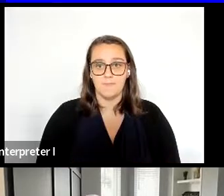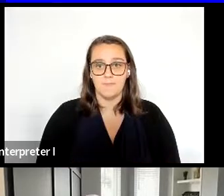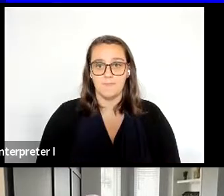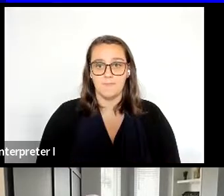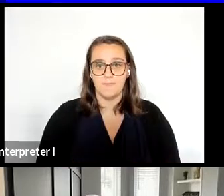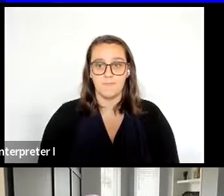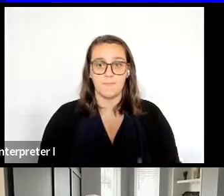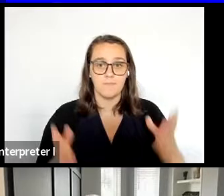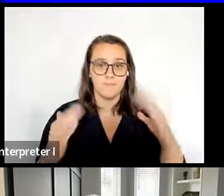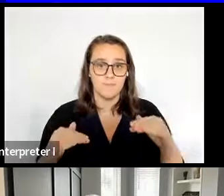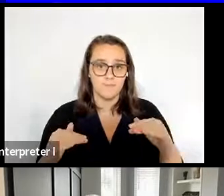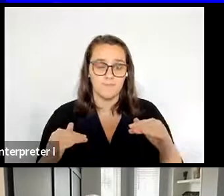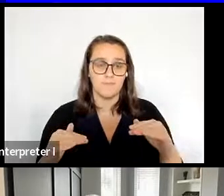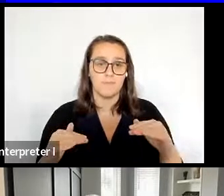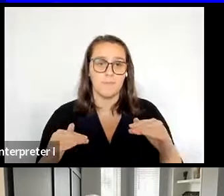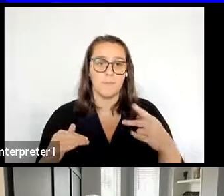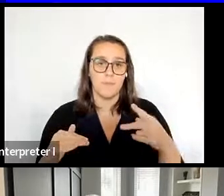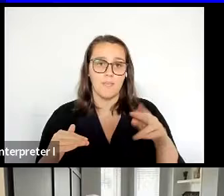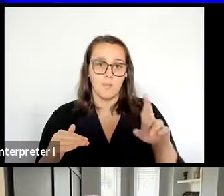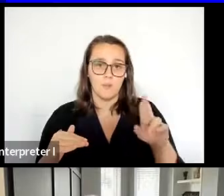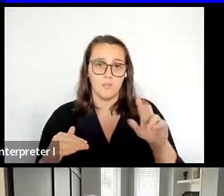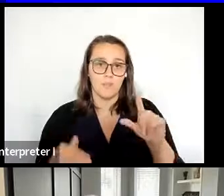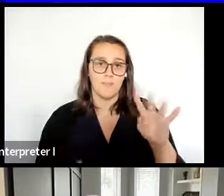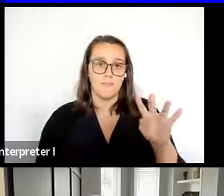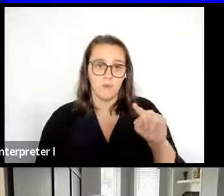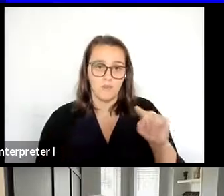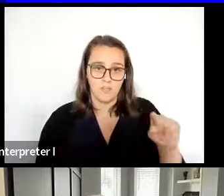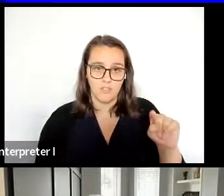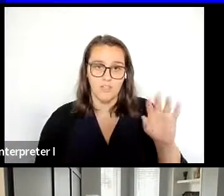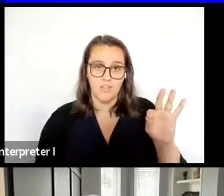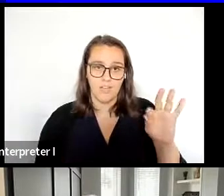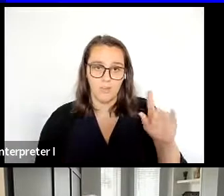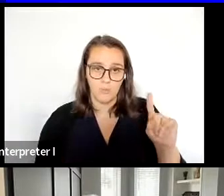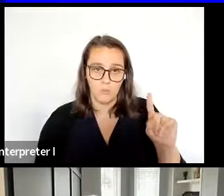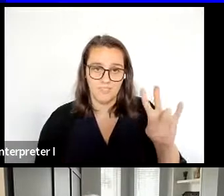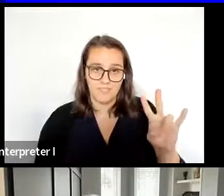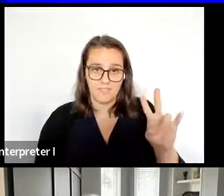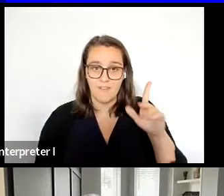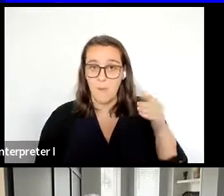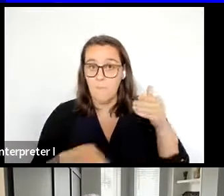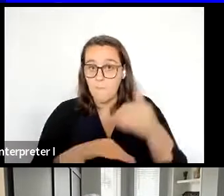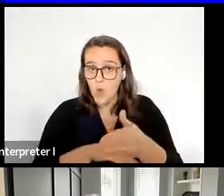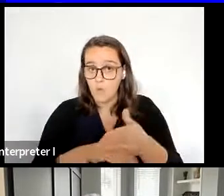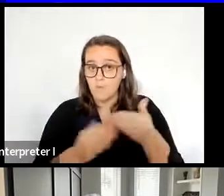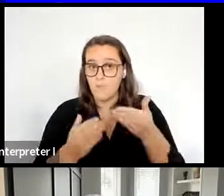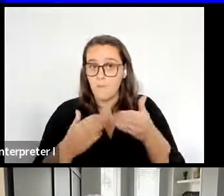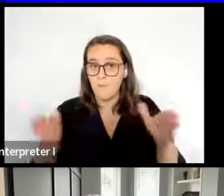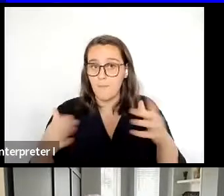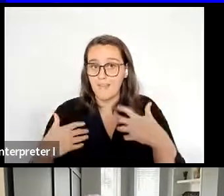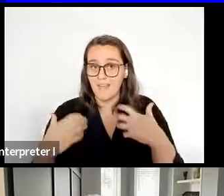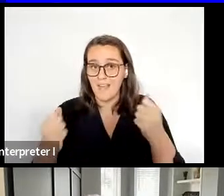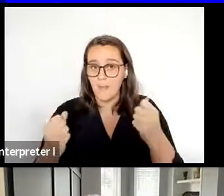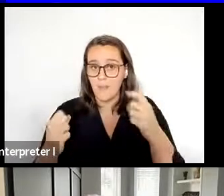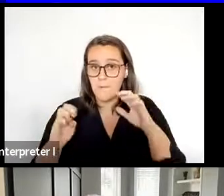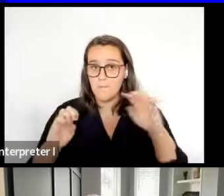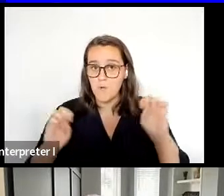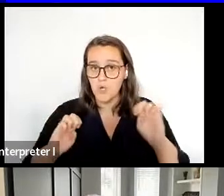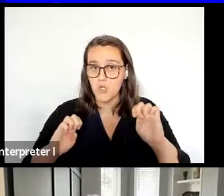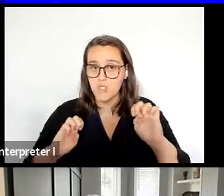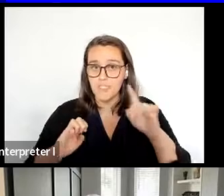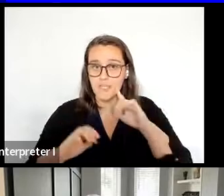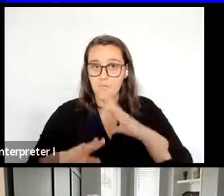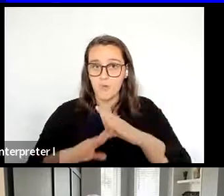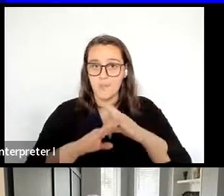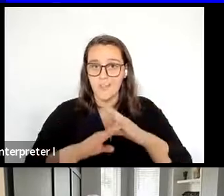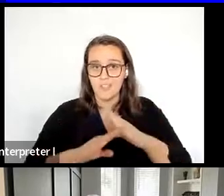The next measure is PR 24-917, Post-Public Health Emergency Protections Extension